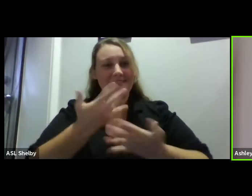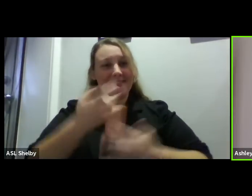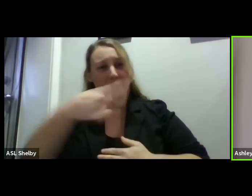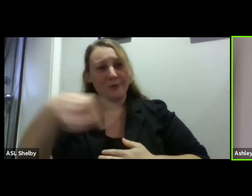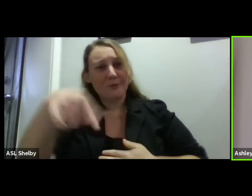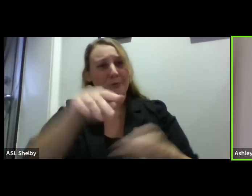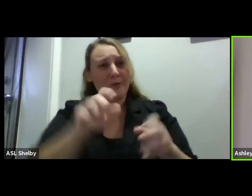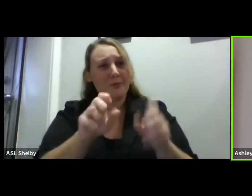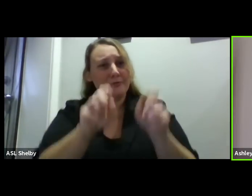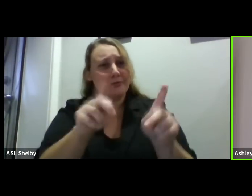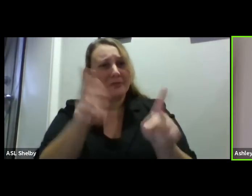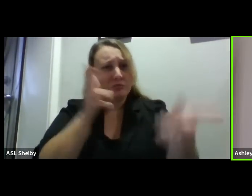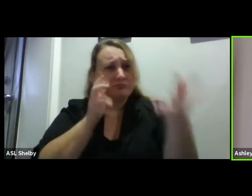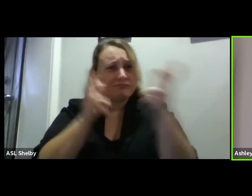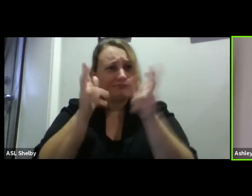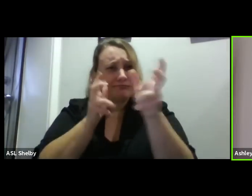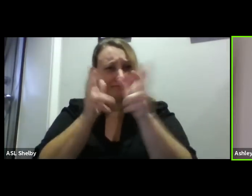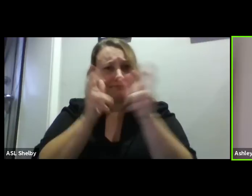on.